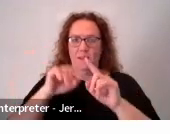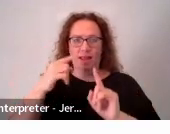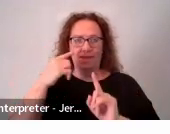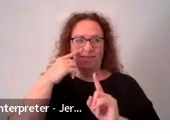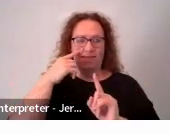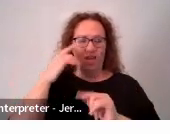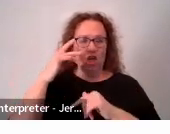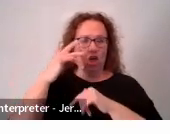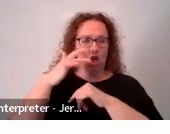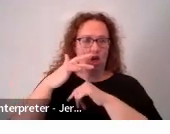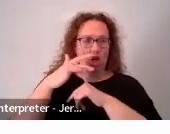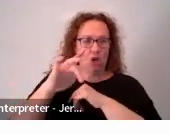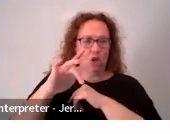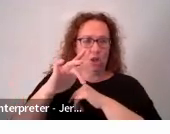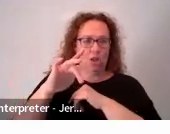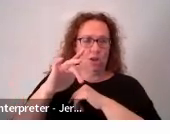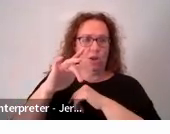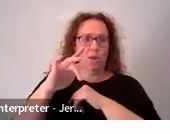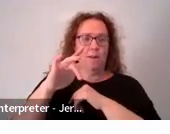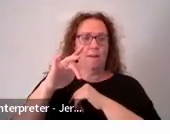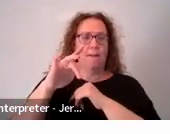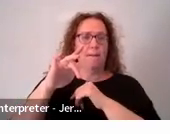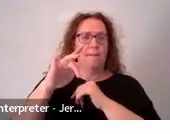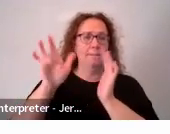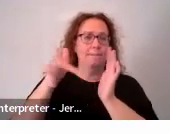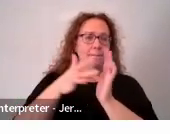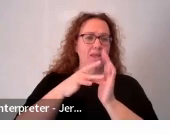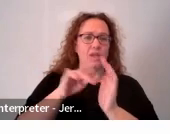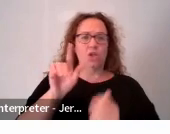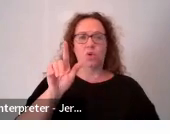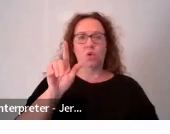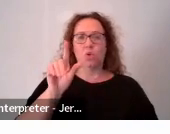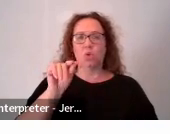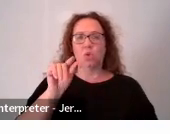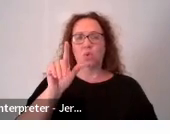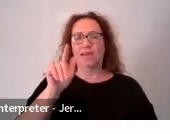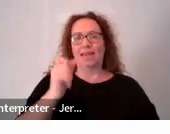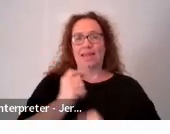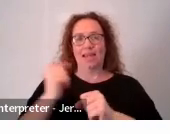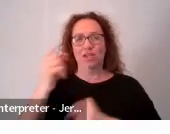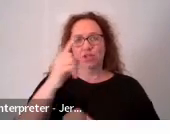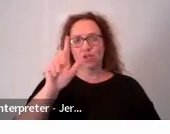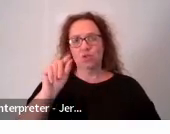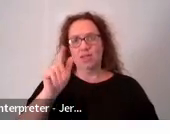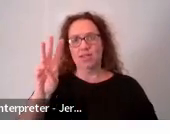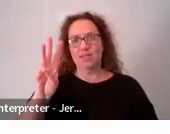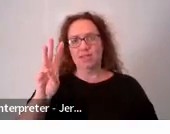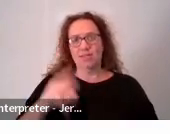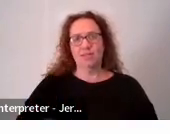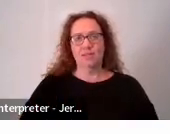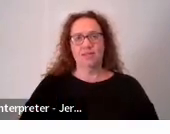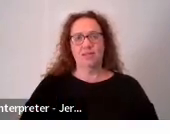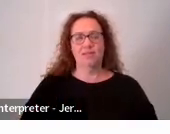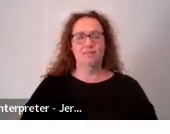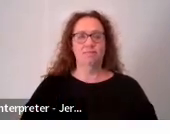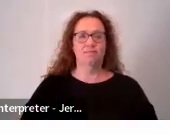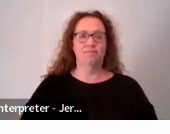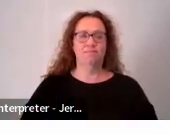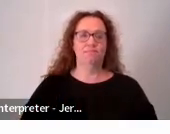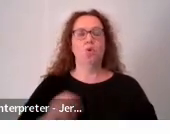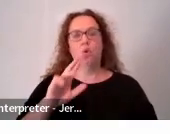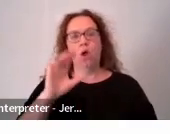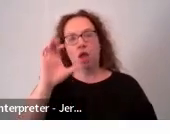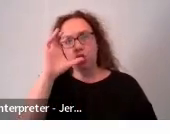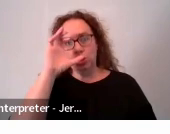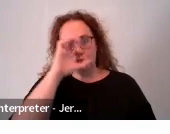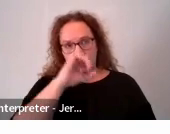either early or mid 2026. Yeah, that sounds right. So, So, or I should say, assuming